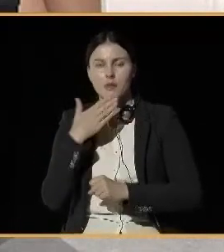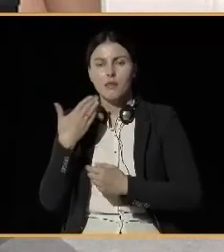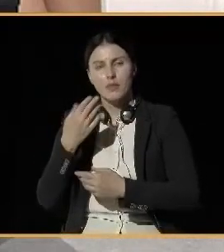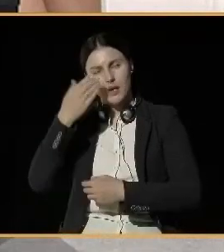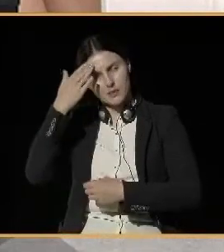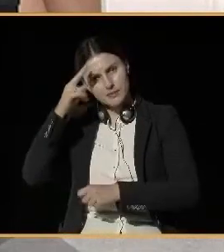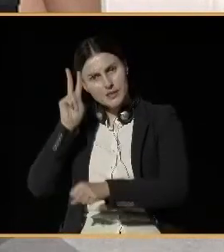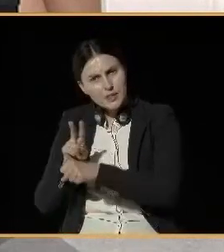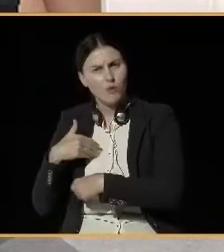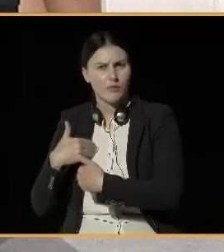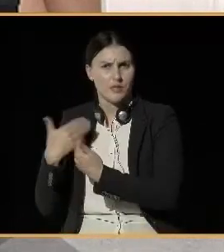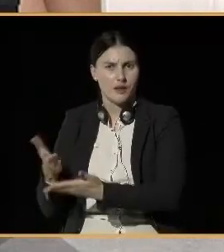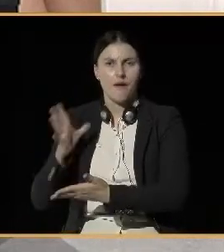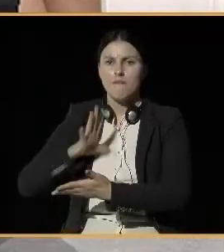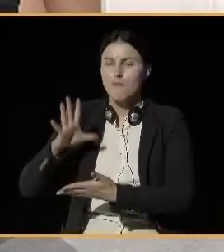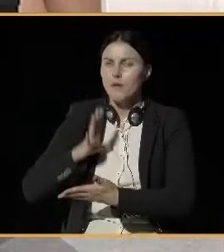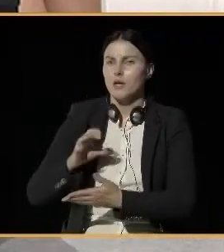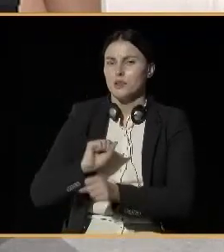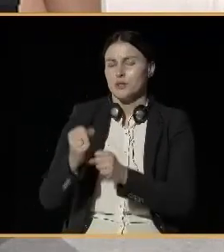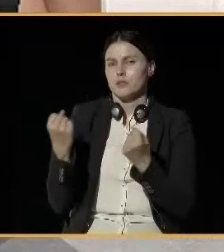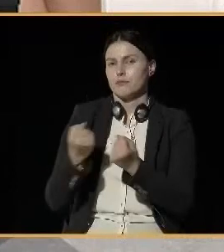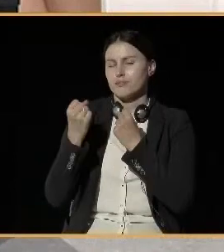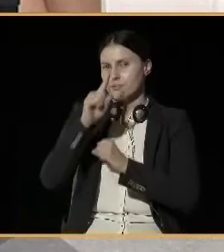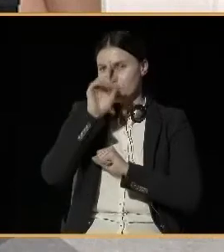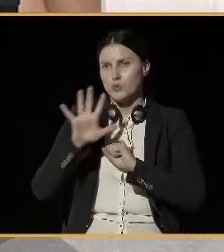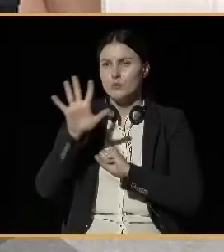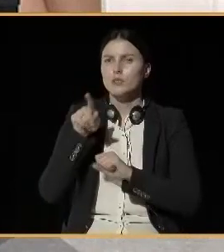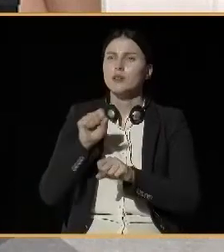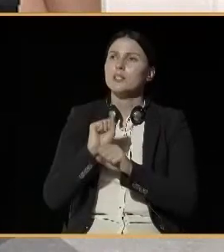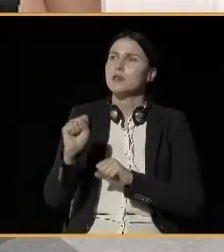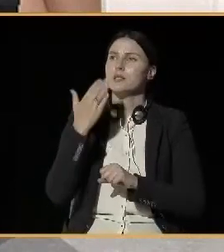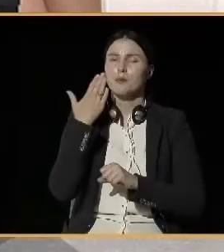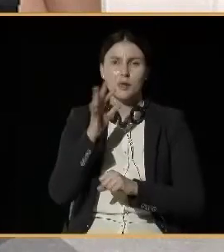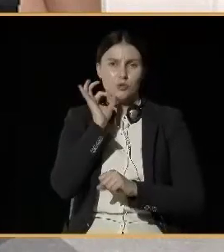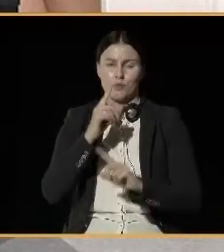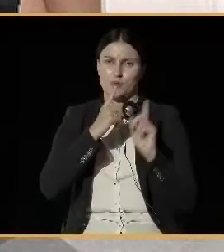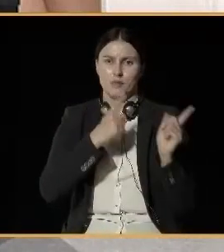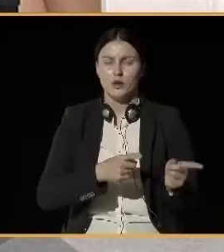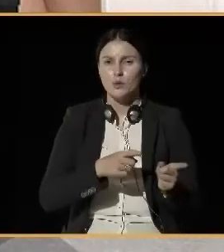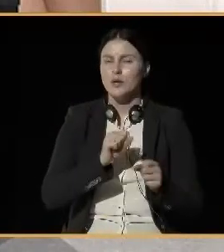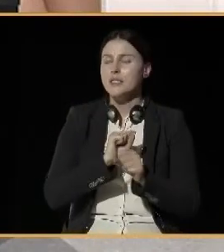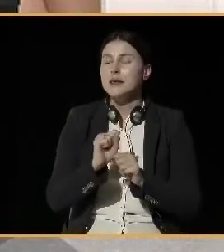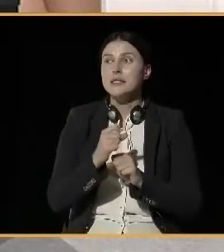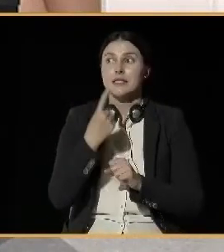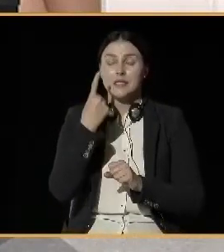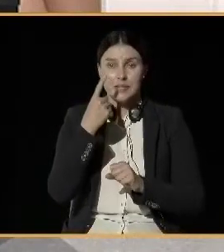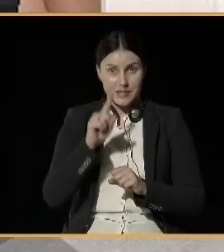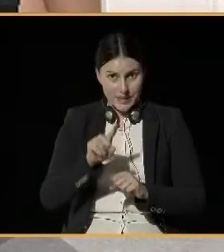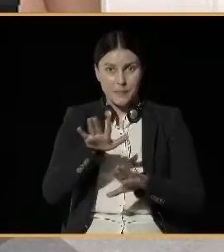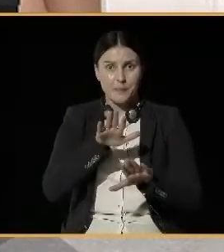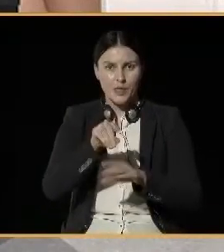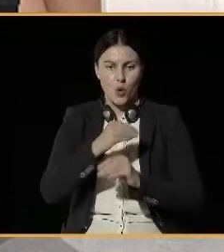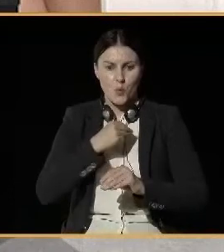empowering seniors, giving them mutual trust or expressing mutual trust or showing them that they can be socially active is one